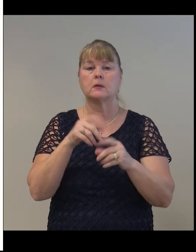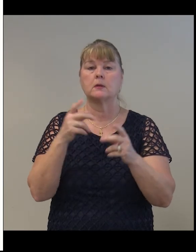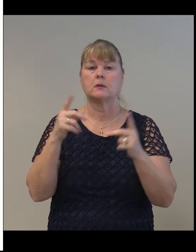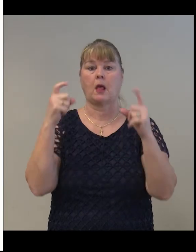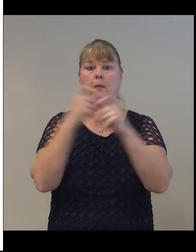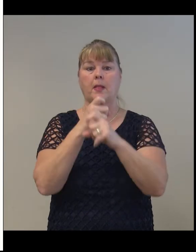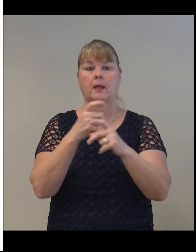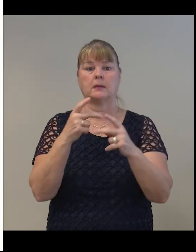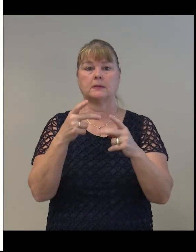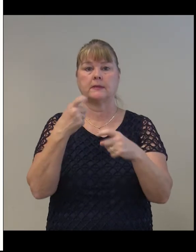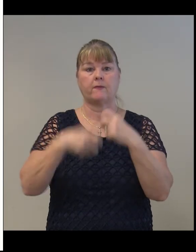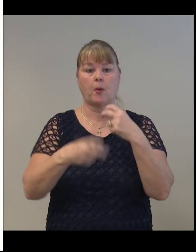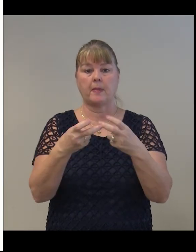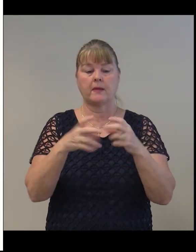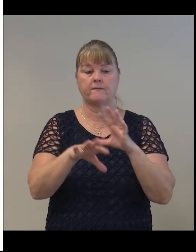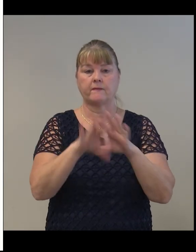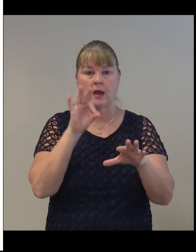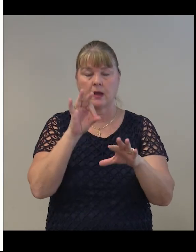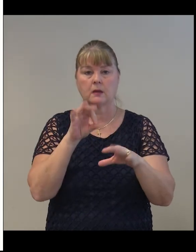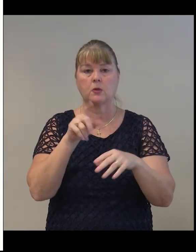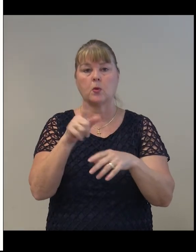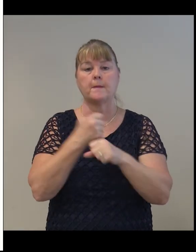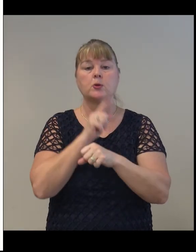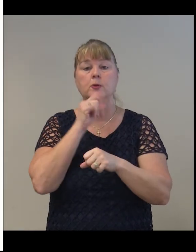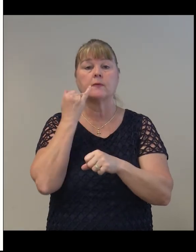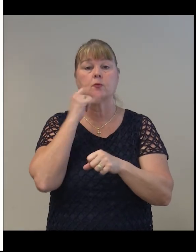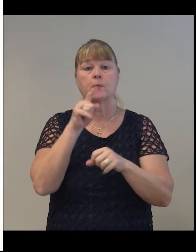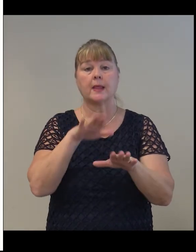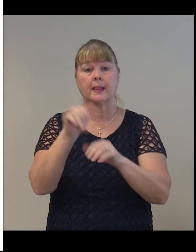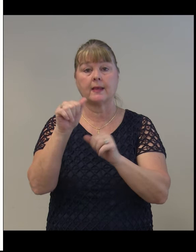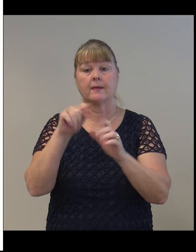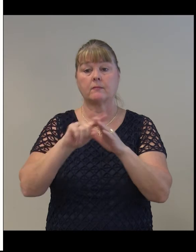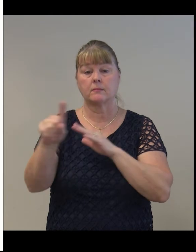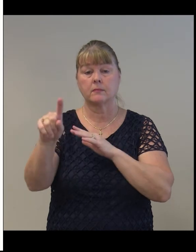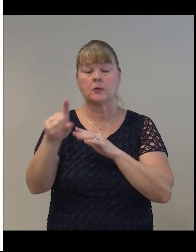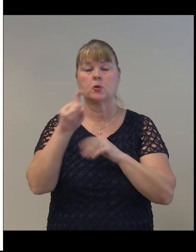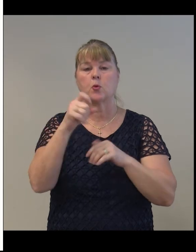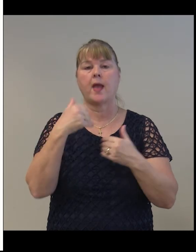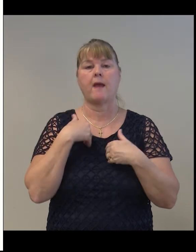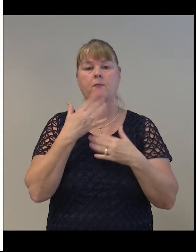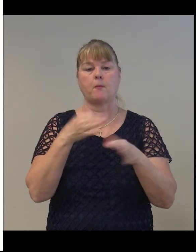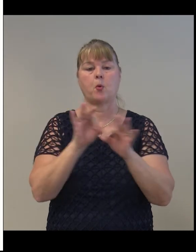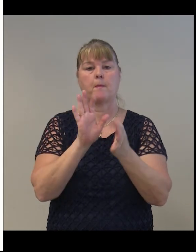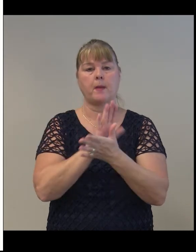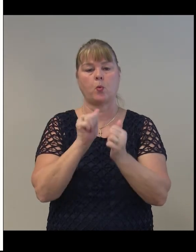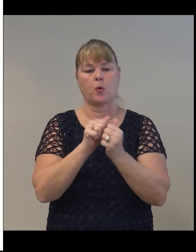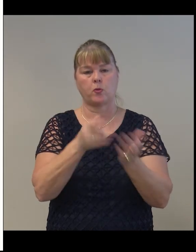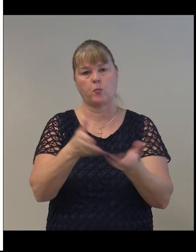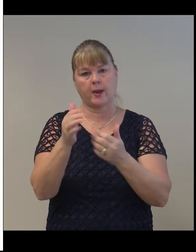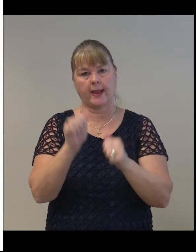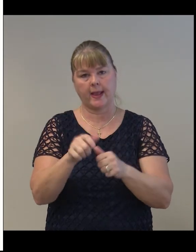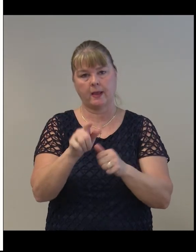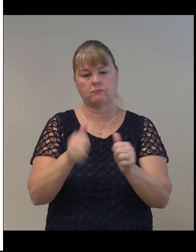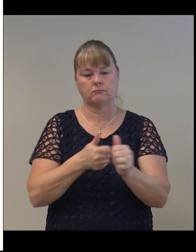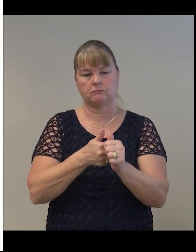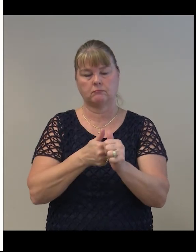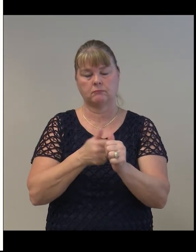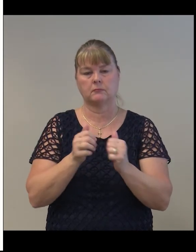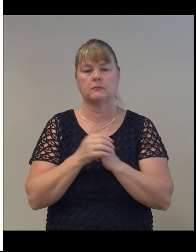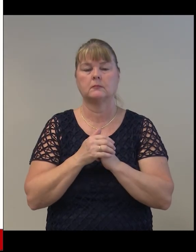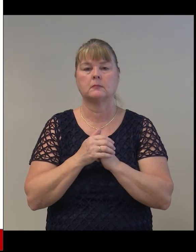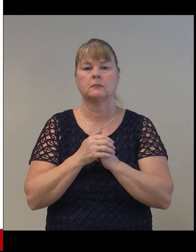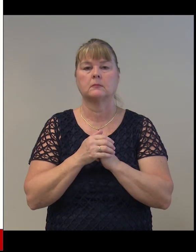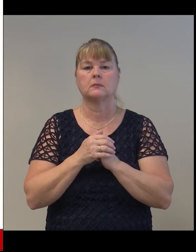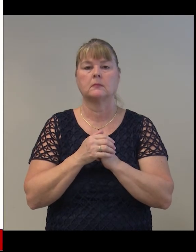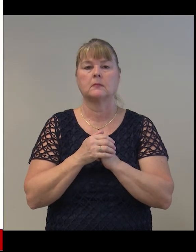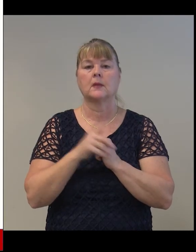put it in a super complex place. You want to make sure that if you had to get out very quickly, that this could absolutely come with you in a quick